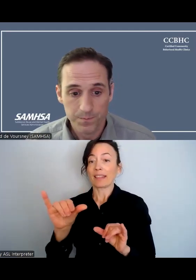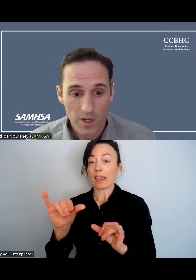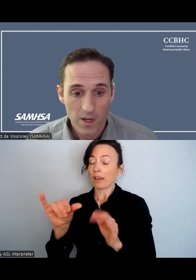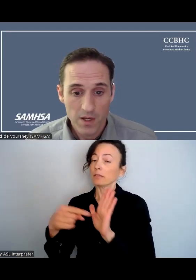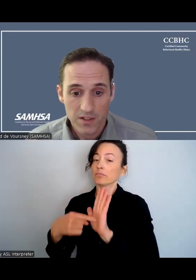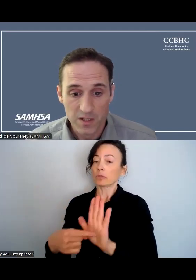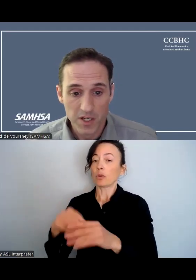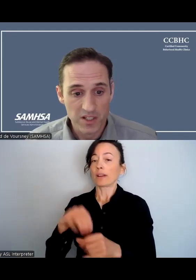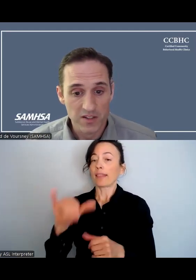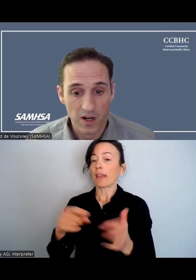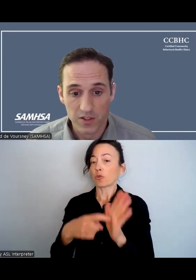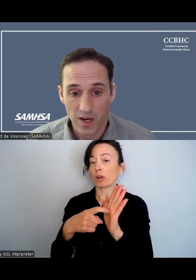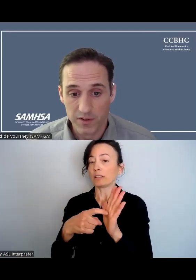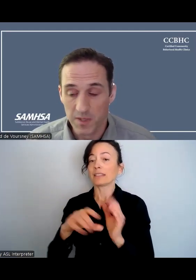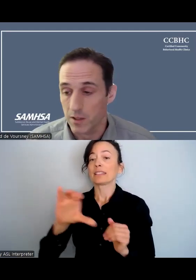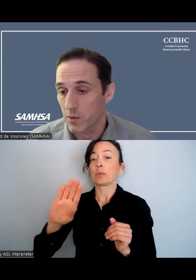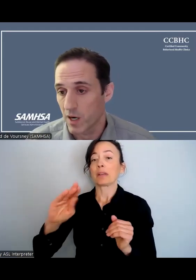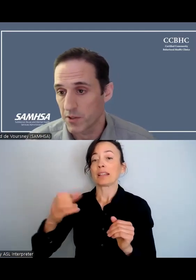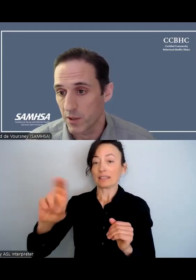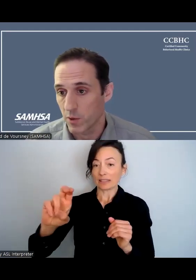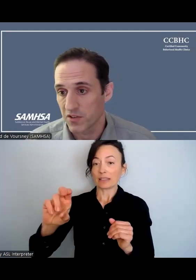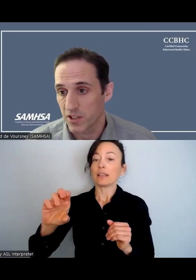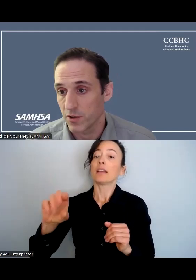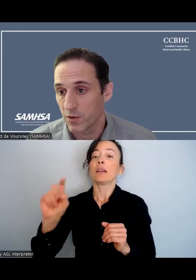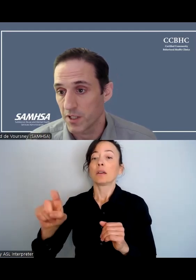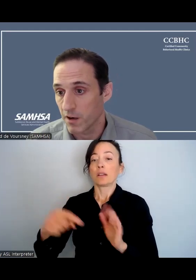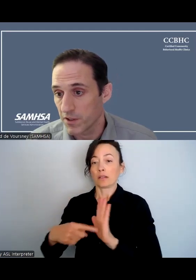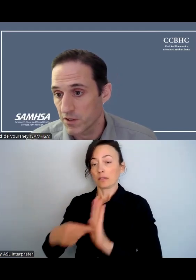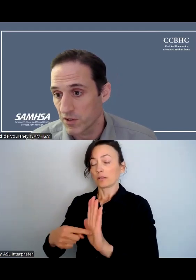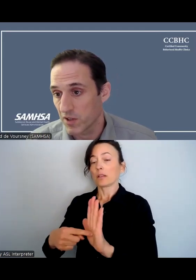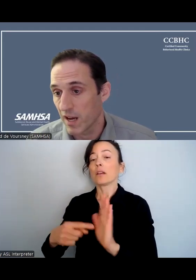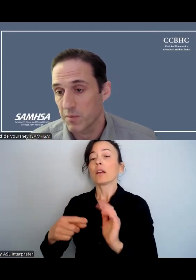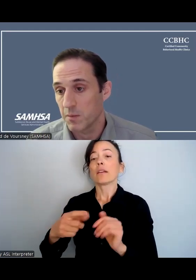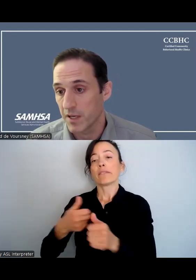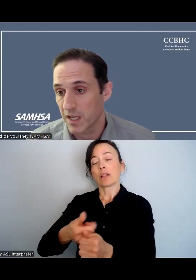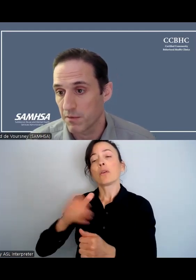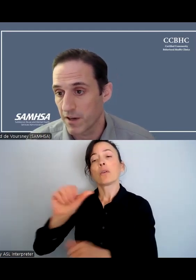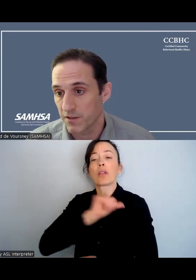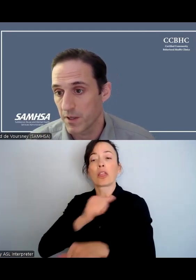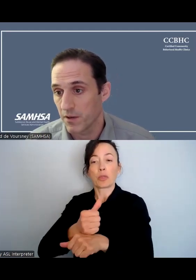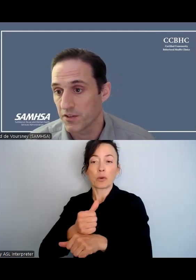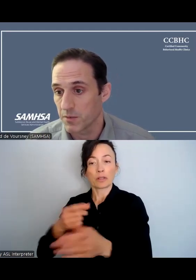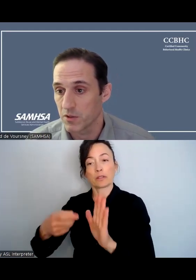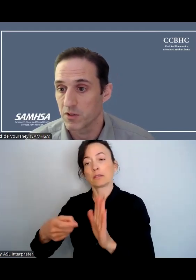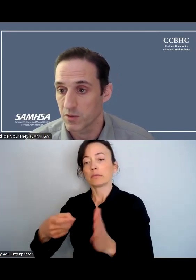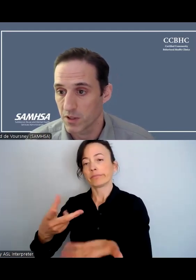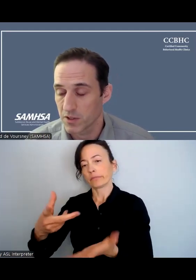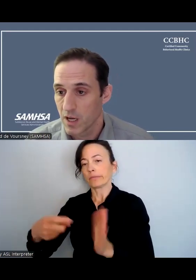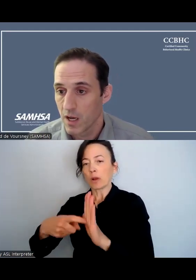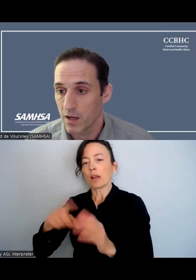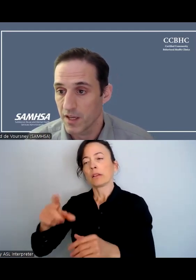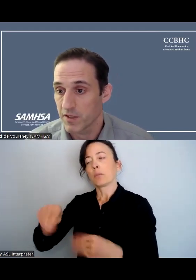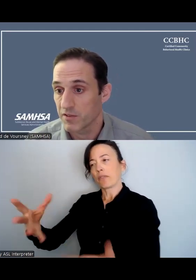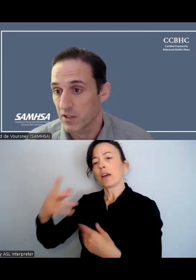criteria. CCBHCs also have to meet requirements around organizational authority and governance. So they have to be Medicaid providers of mental health and substance use